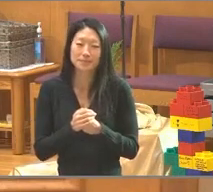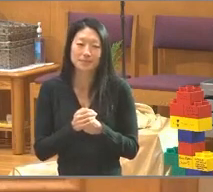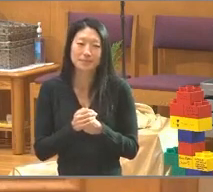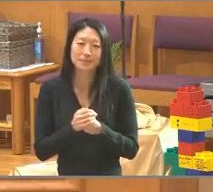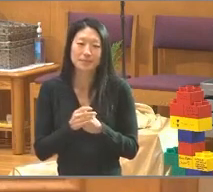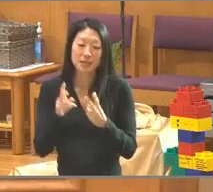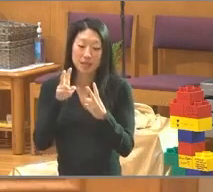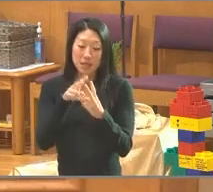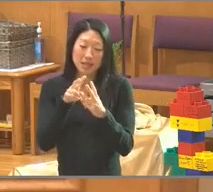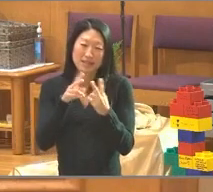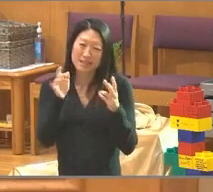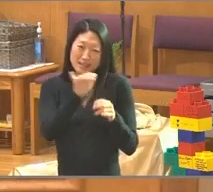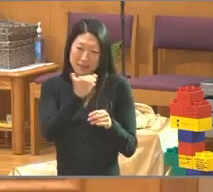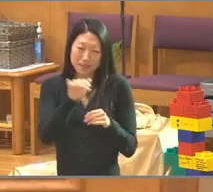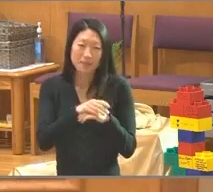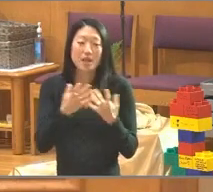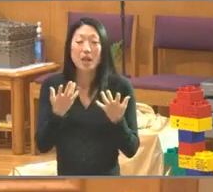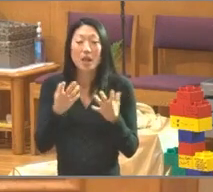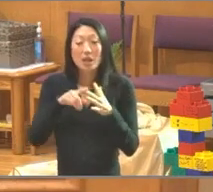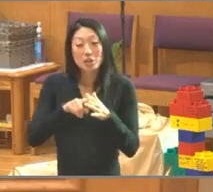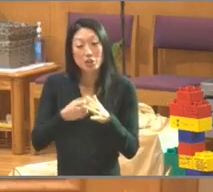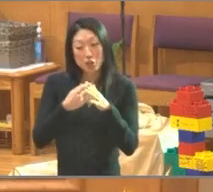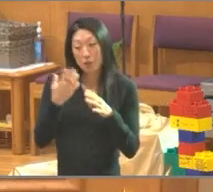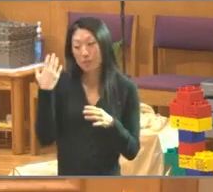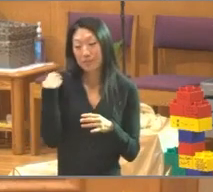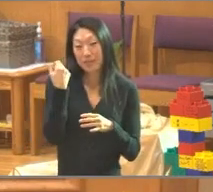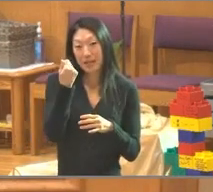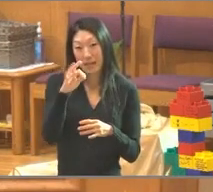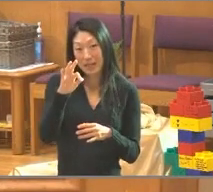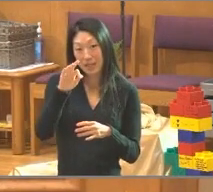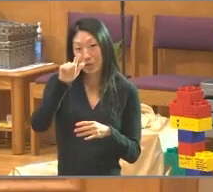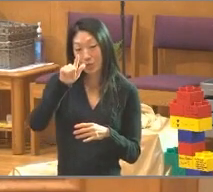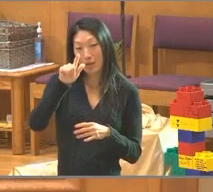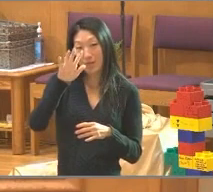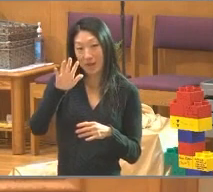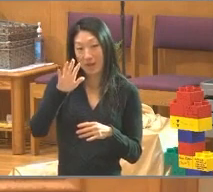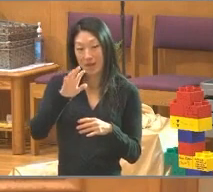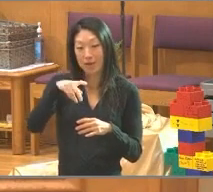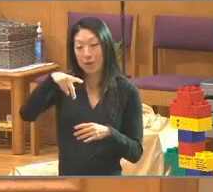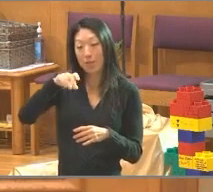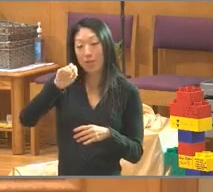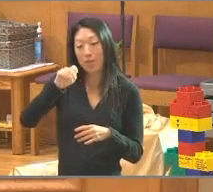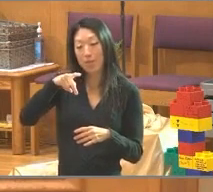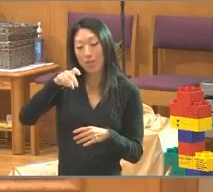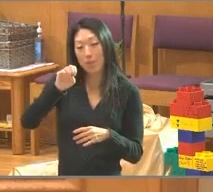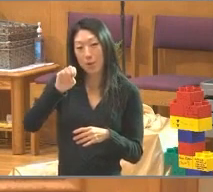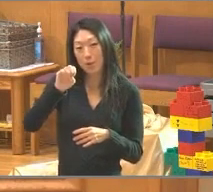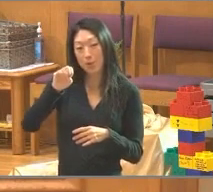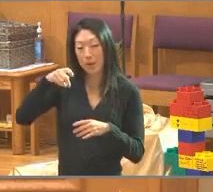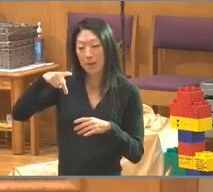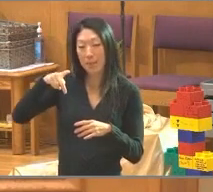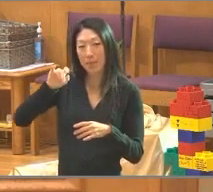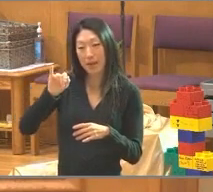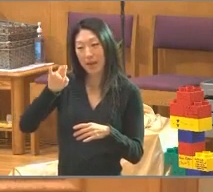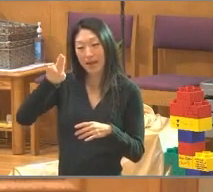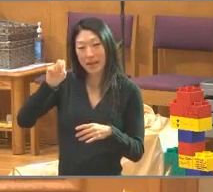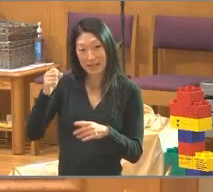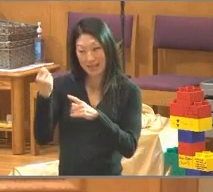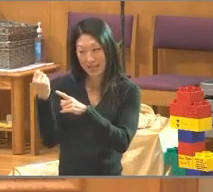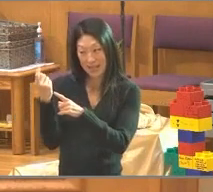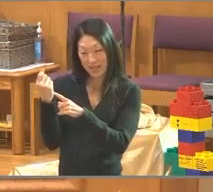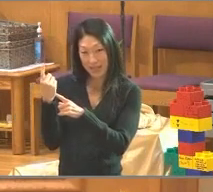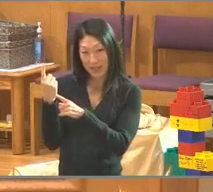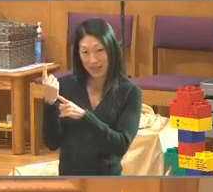in 1925 with Pope Pius XI. Here are the three reasons behind why the feast day began.